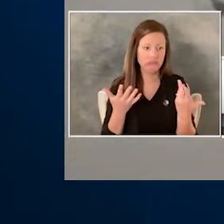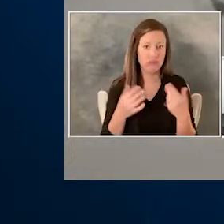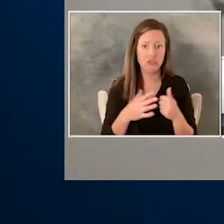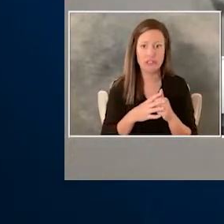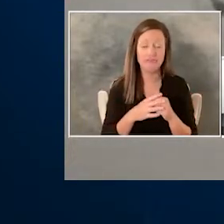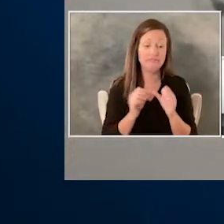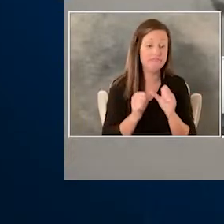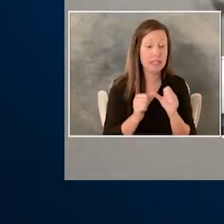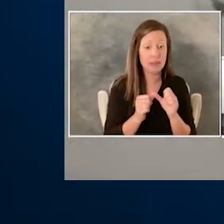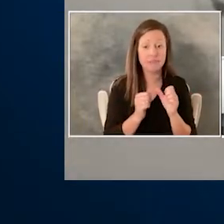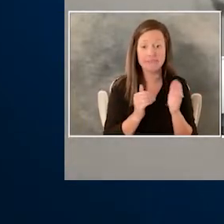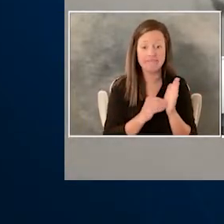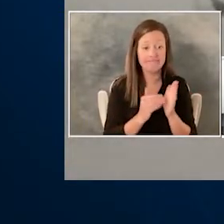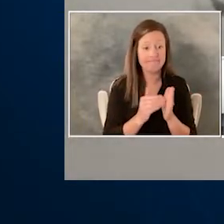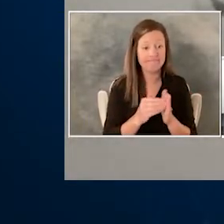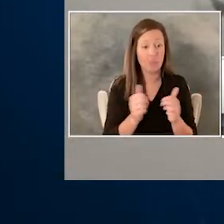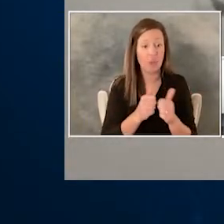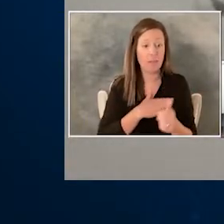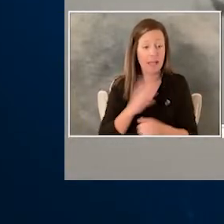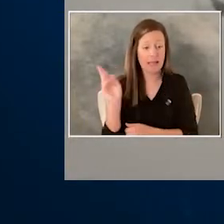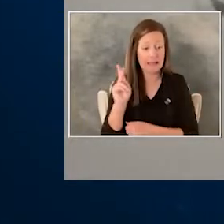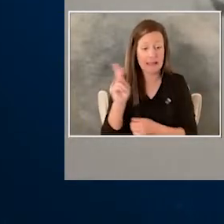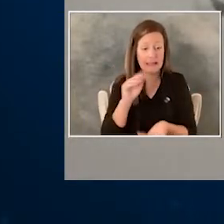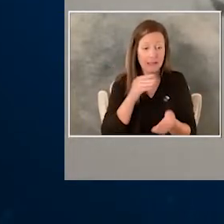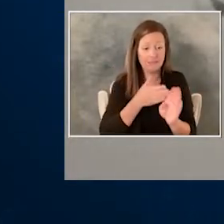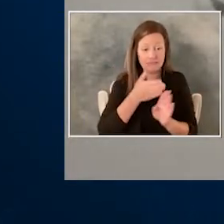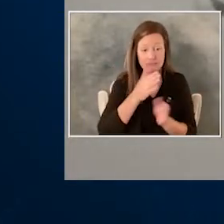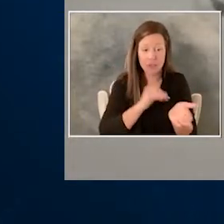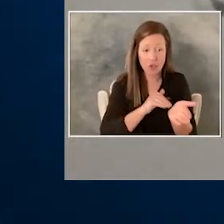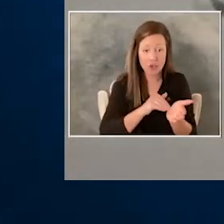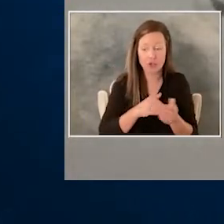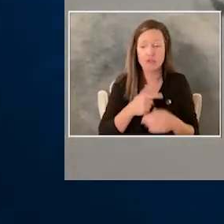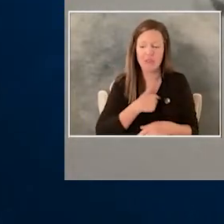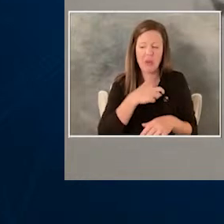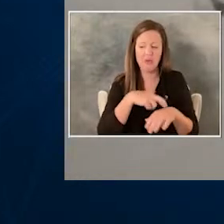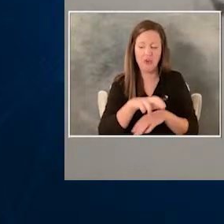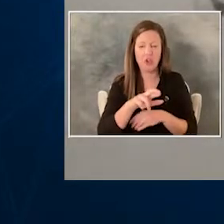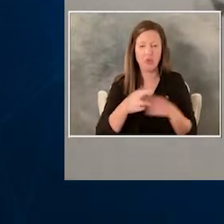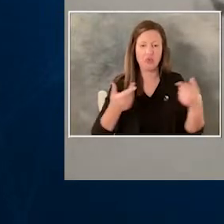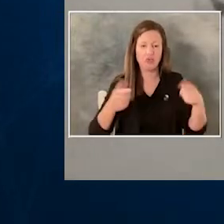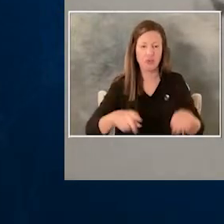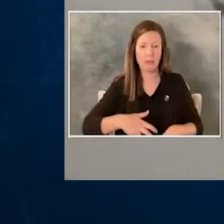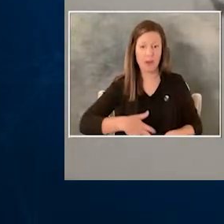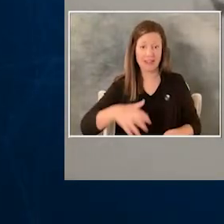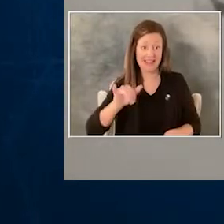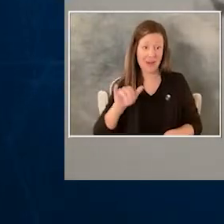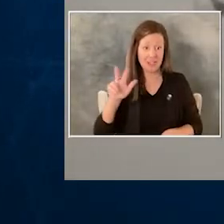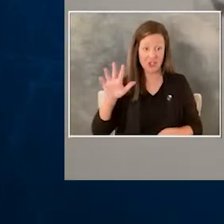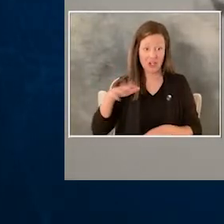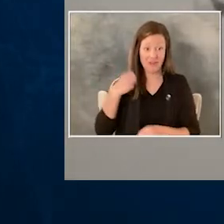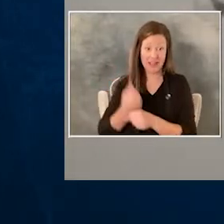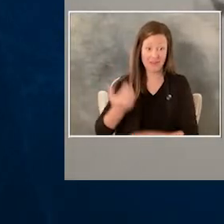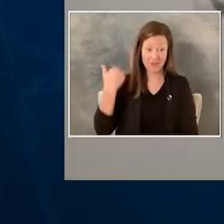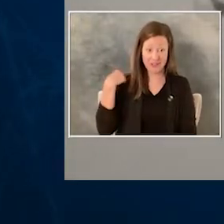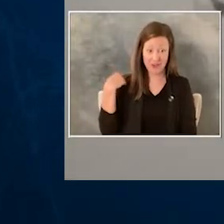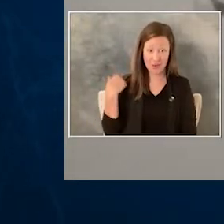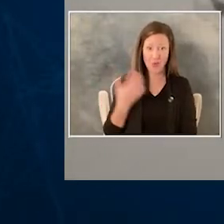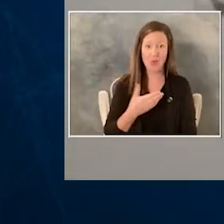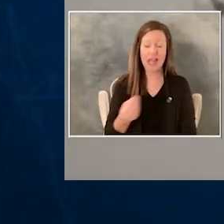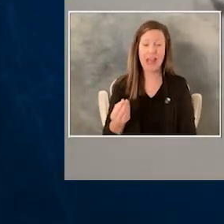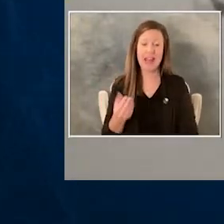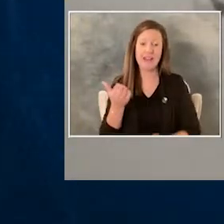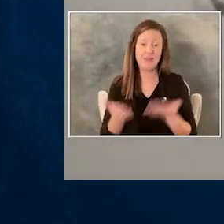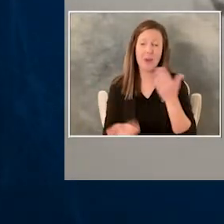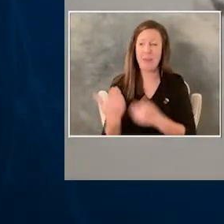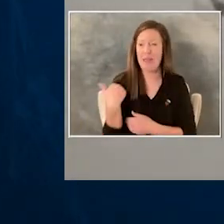with my nephrologist that they had referred me to while I was pregnant. And that was 35 years ago. And probably just the